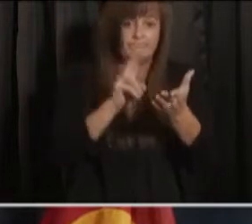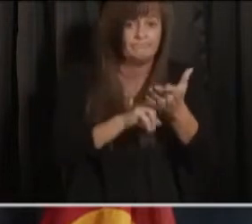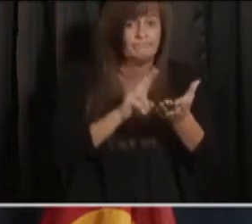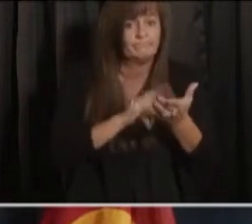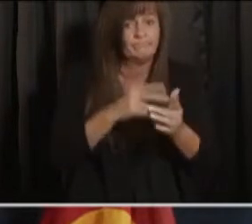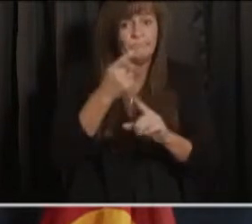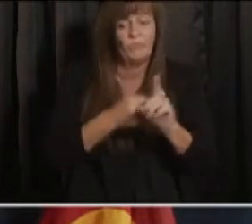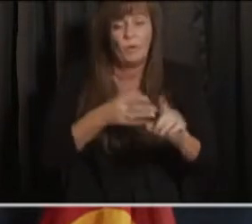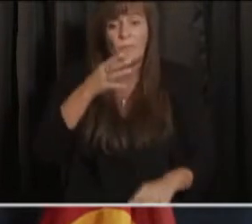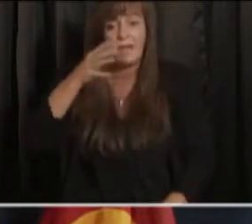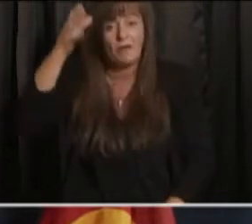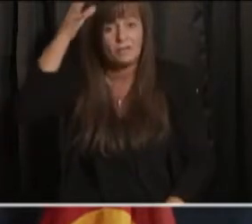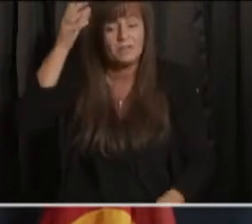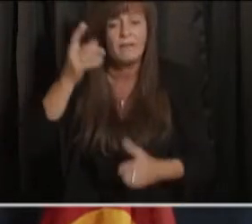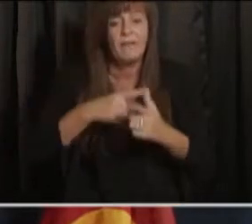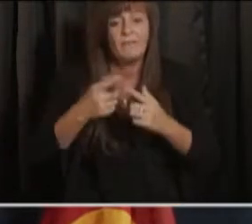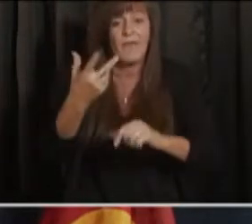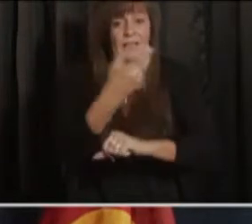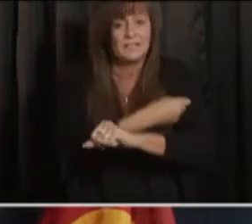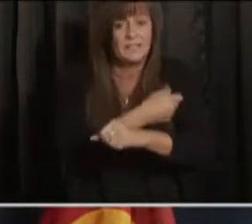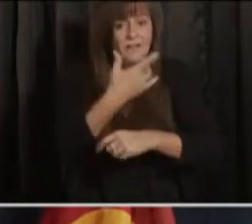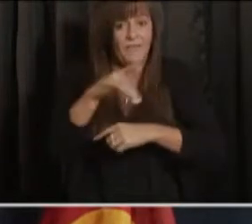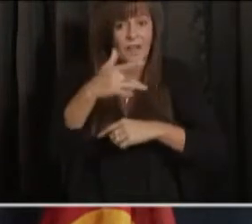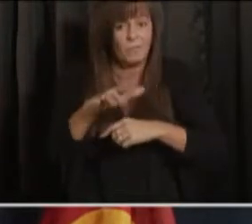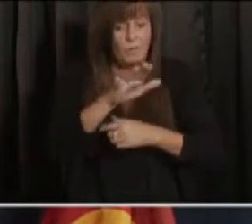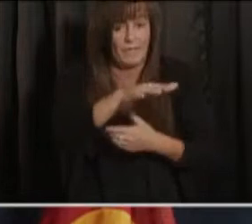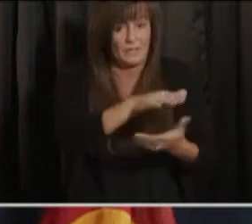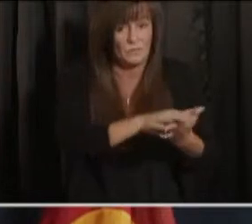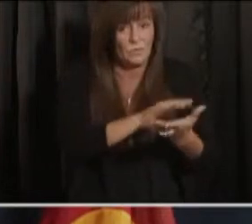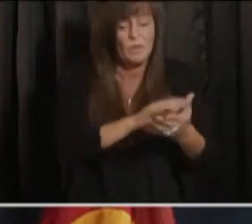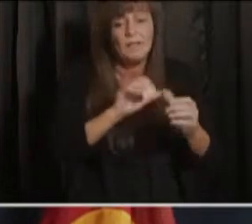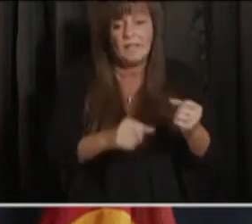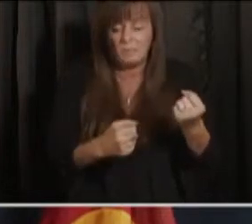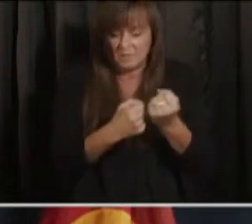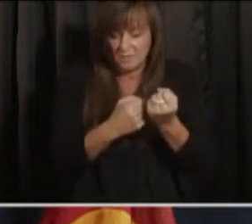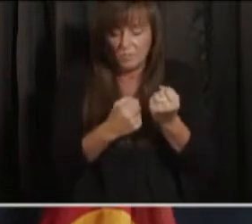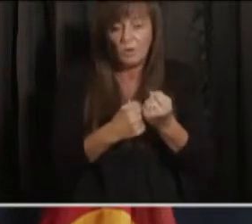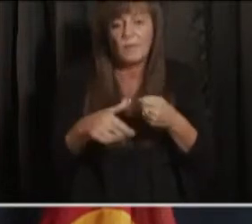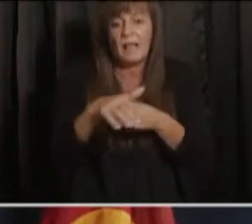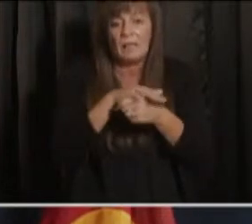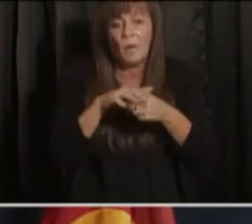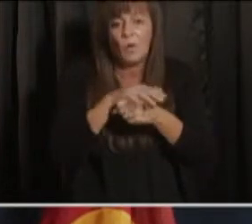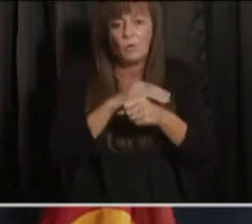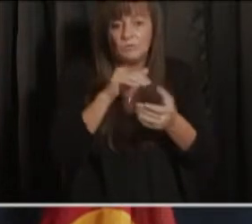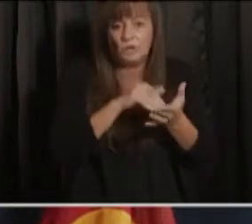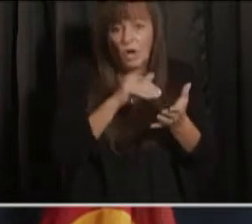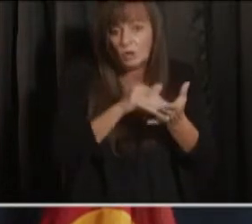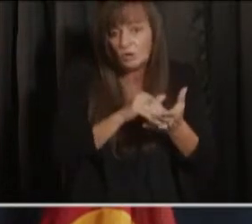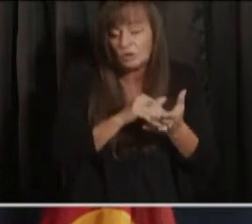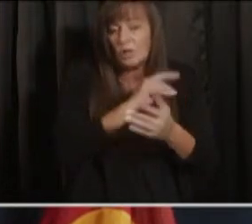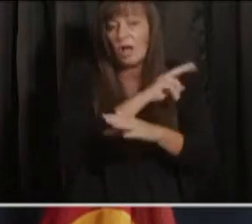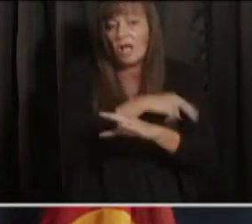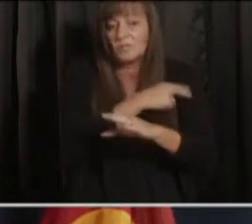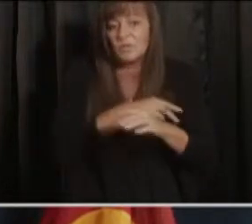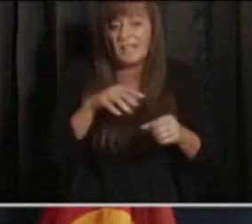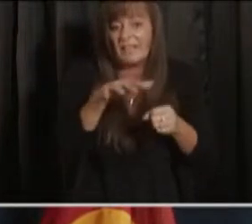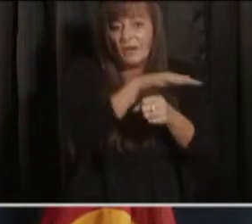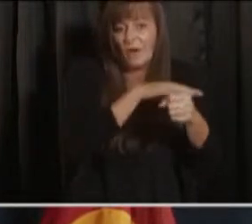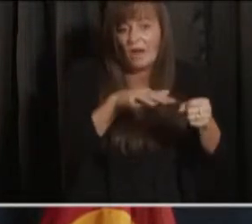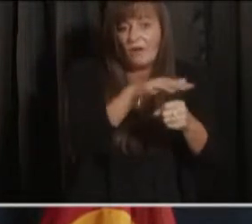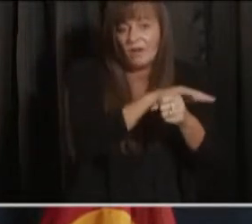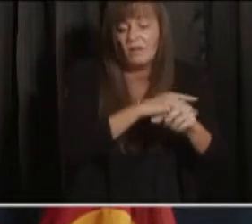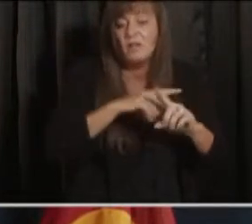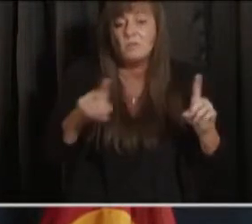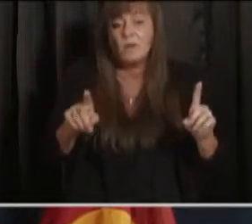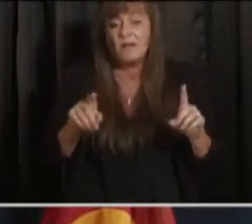site. School-based clinics can also be supported by local providers and hospitals in the area or the county health department. But the state